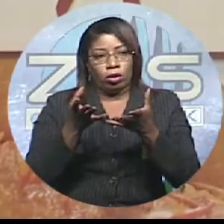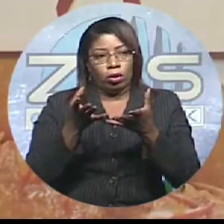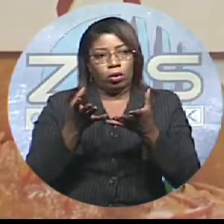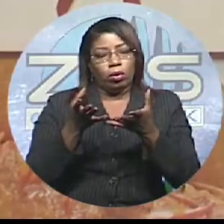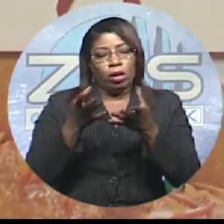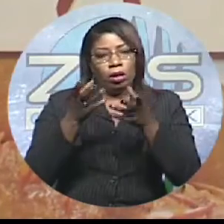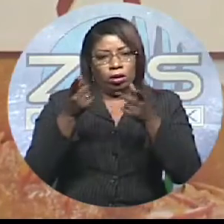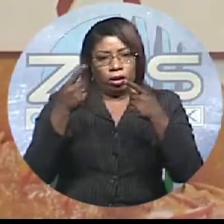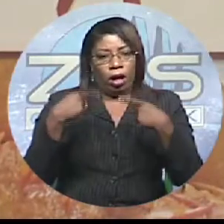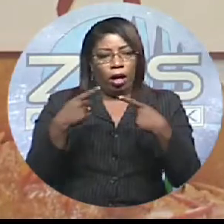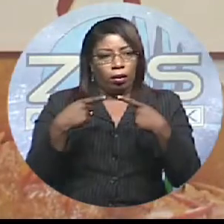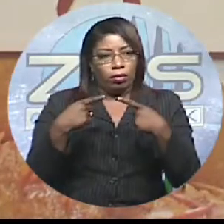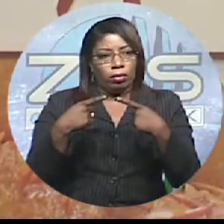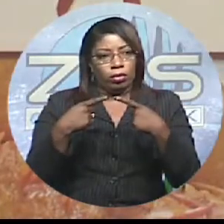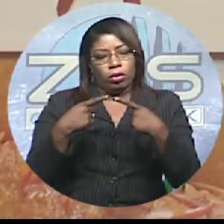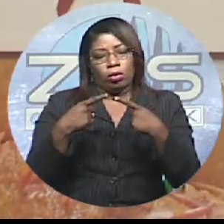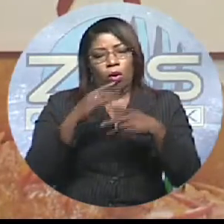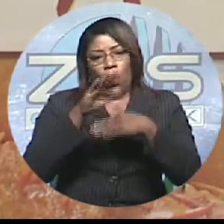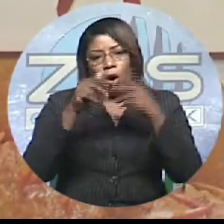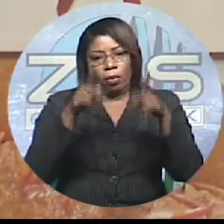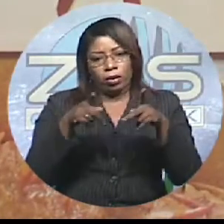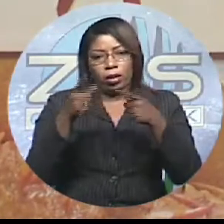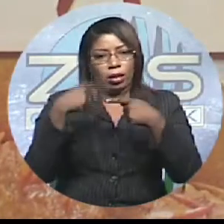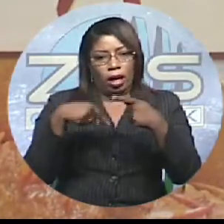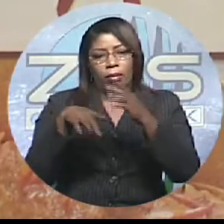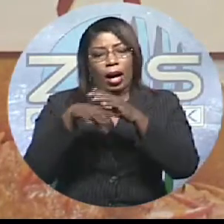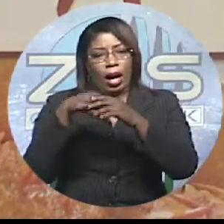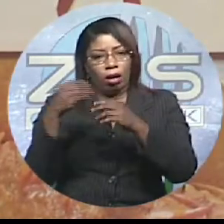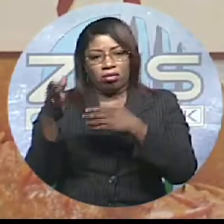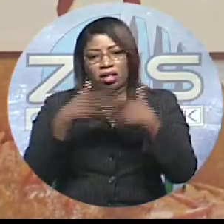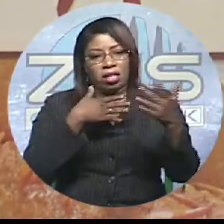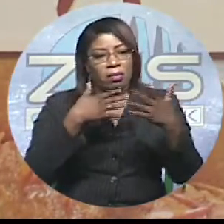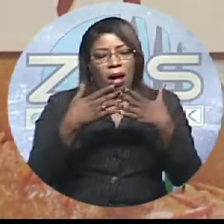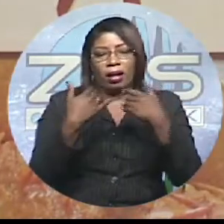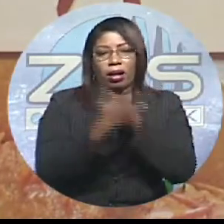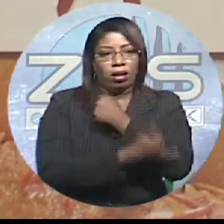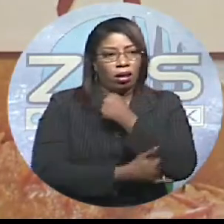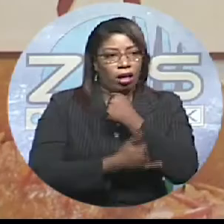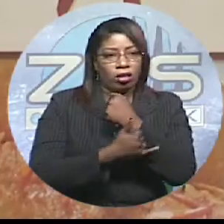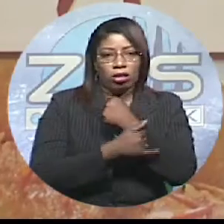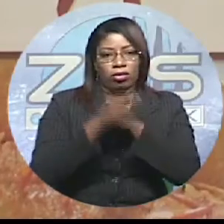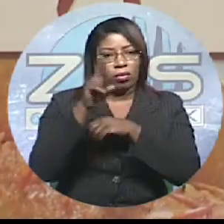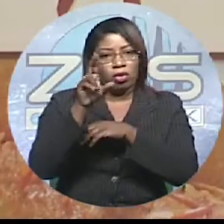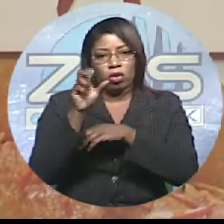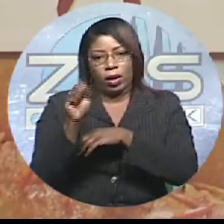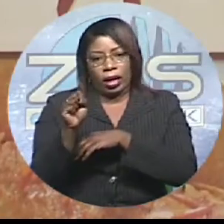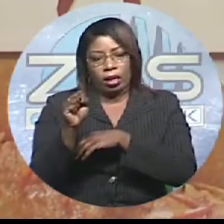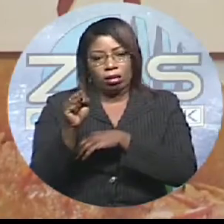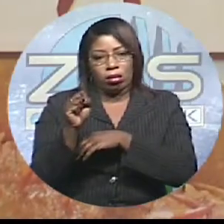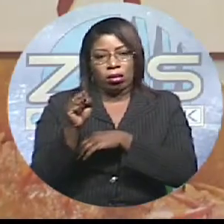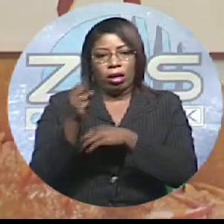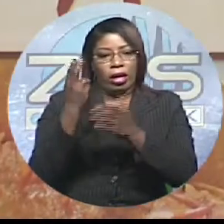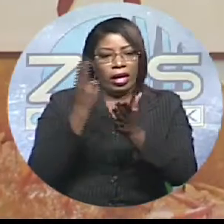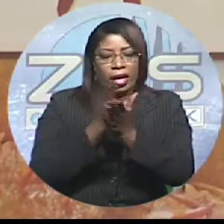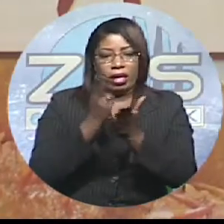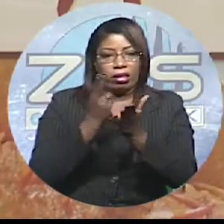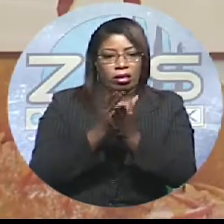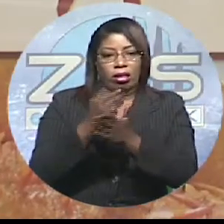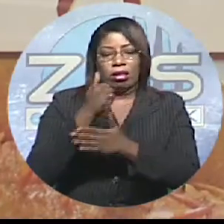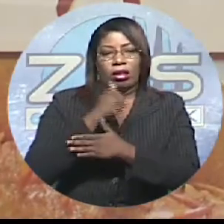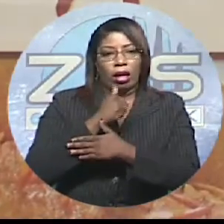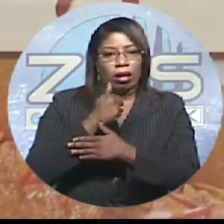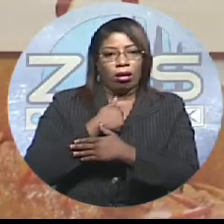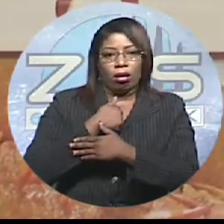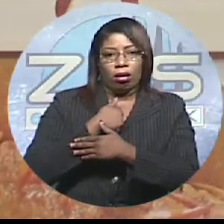asking persons from all walks of life, no matter which country you're from, whether you're from the United States, Canada, Haiti, the Bahamas,